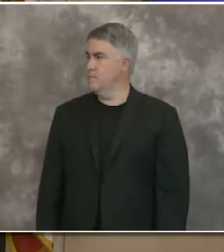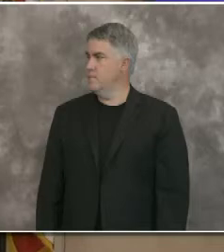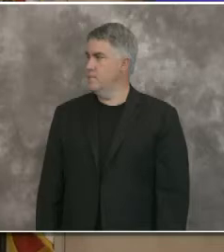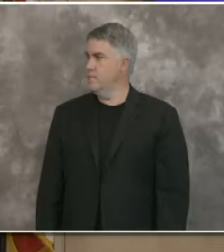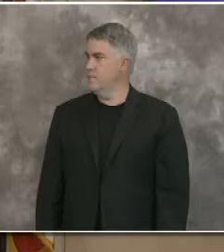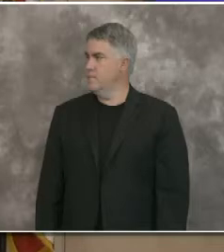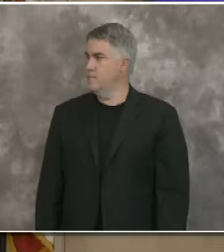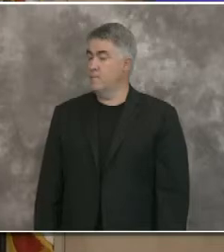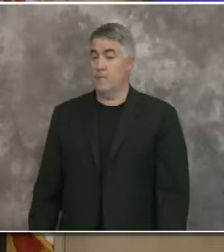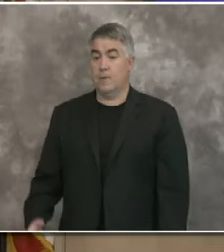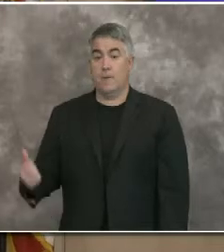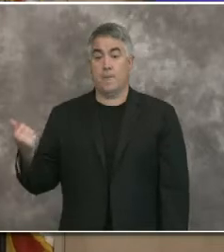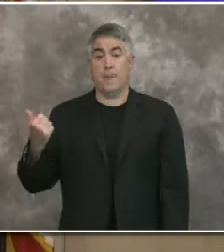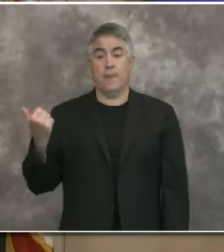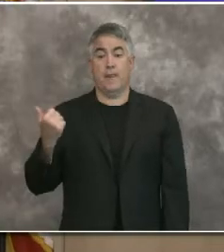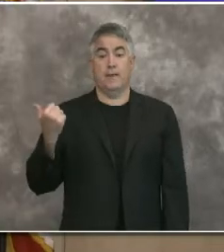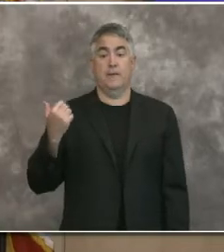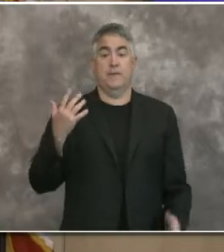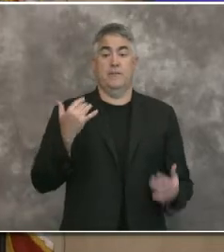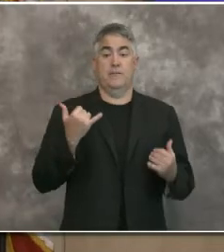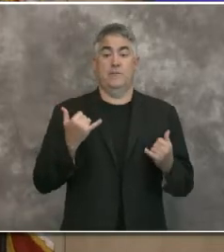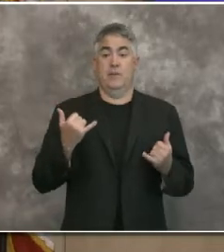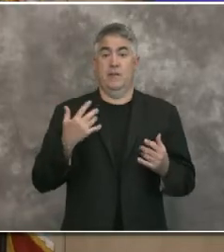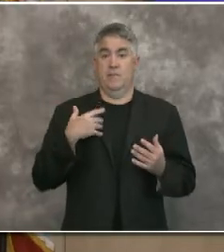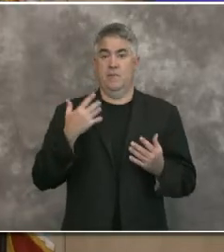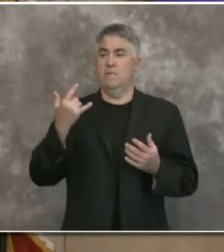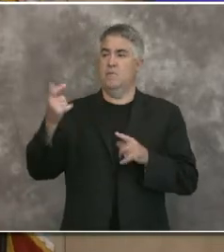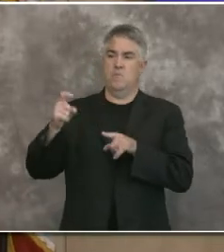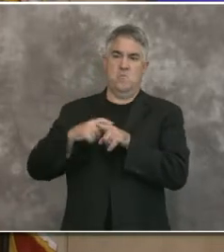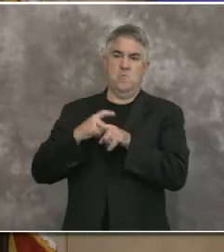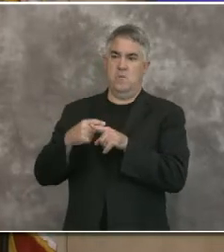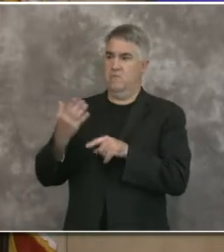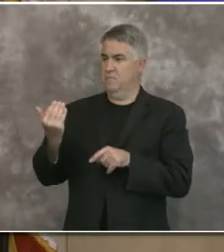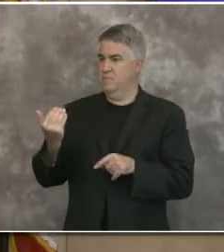Thank you, Dr. Wooten. At this time, we will go to our call-in questions.